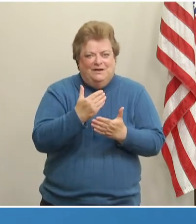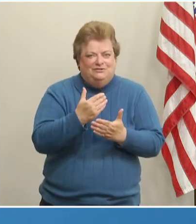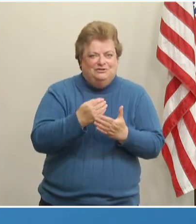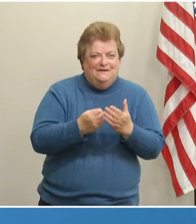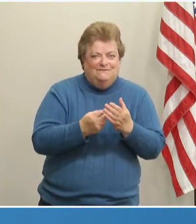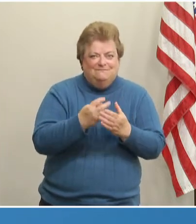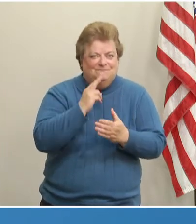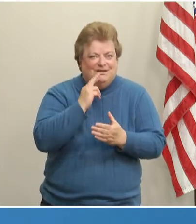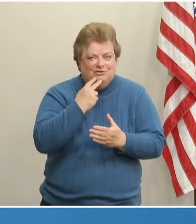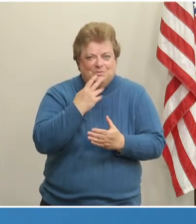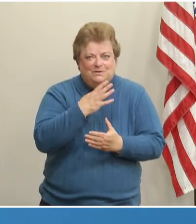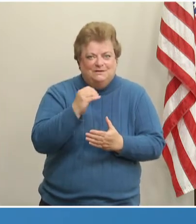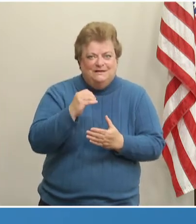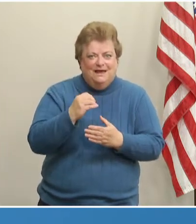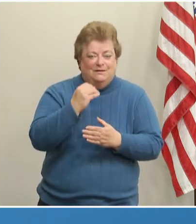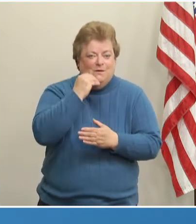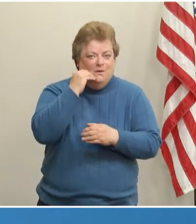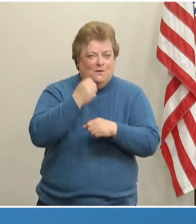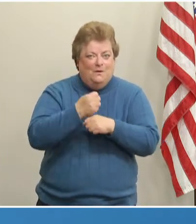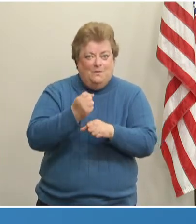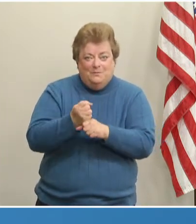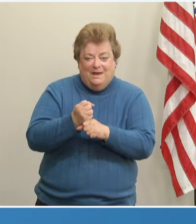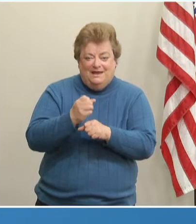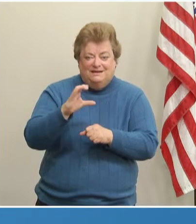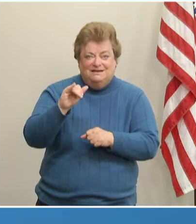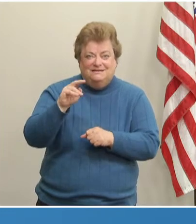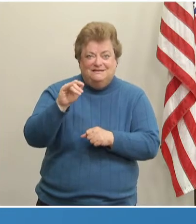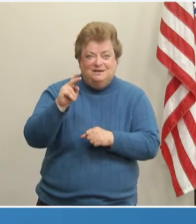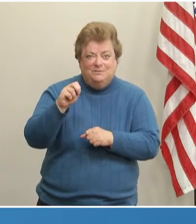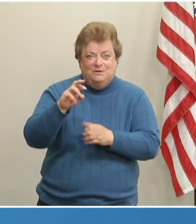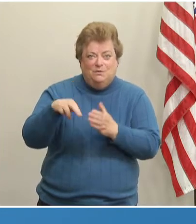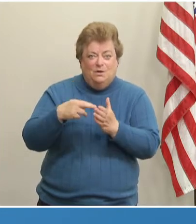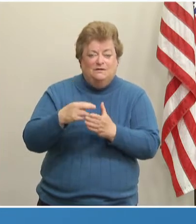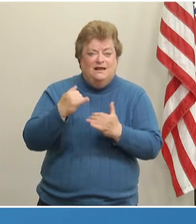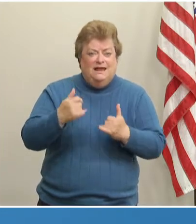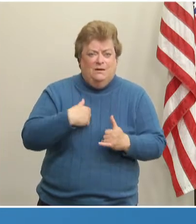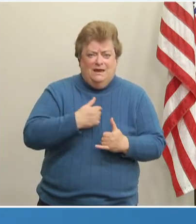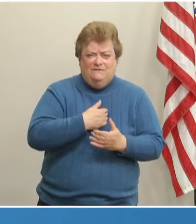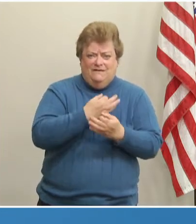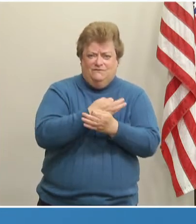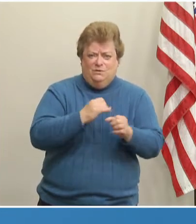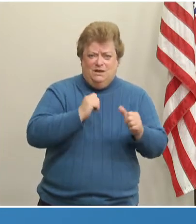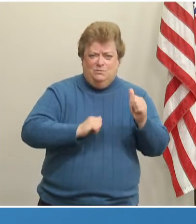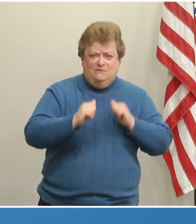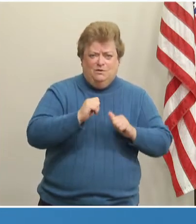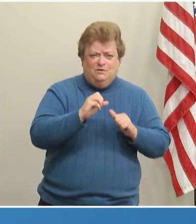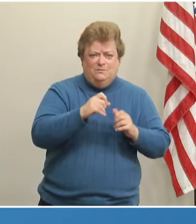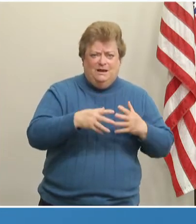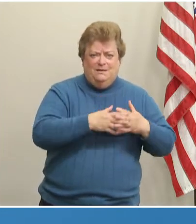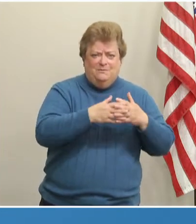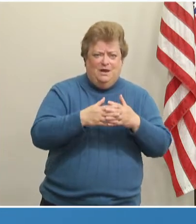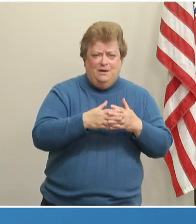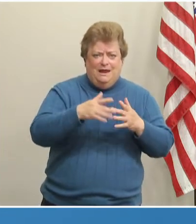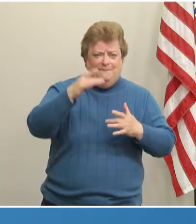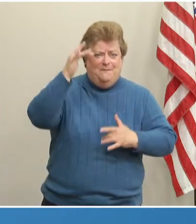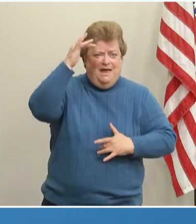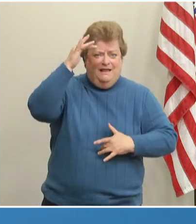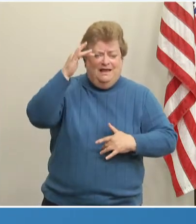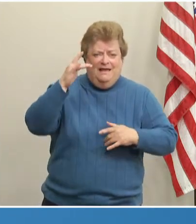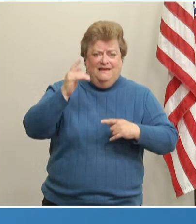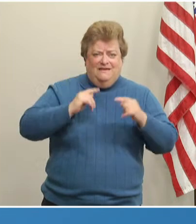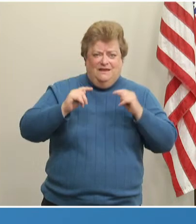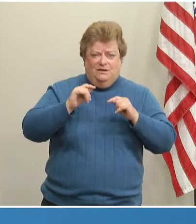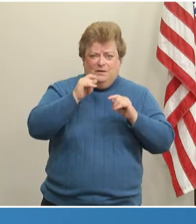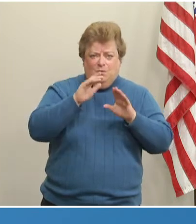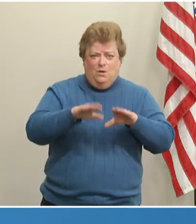yesterday, we announced an exciting free performance by the American Ballet Theater when they kick off their national tour July 1st right here